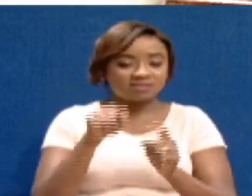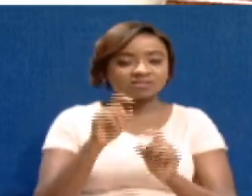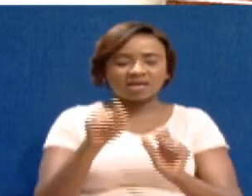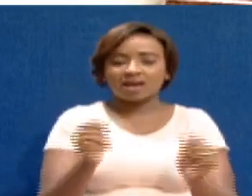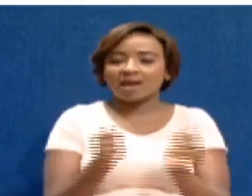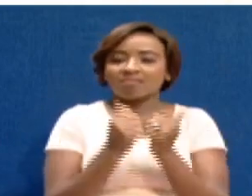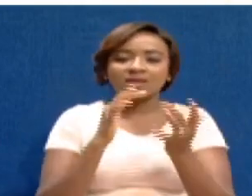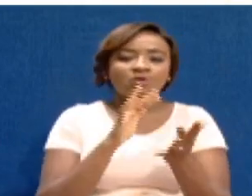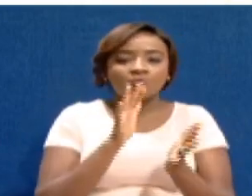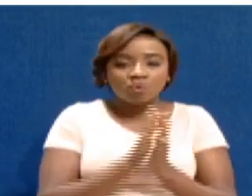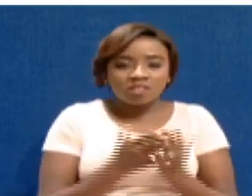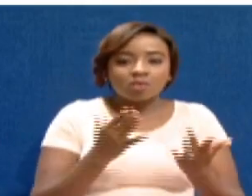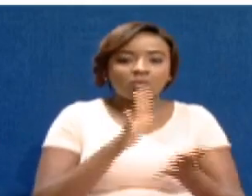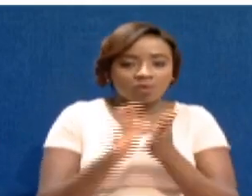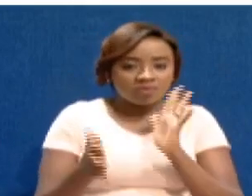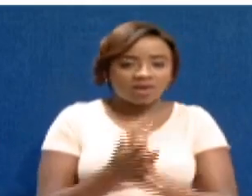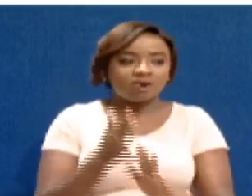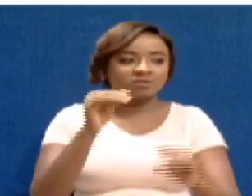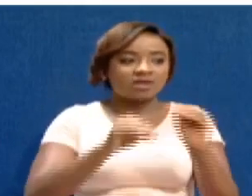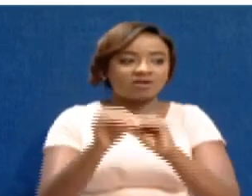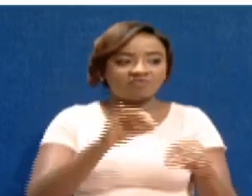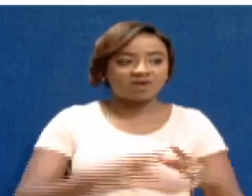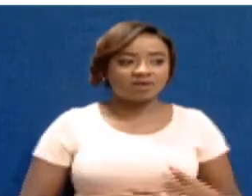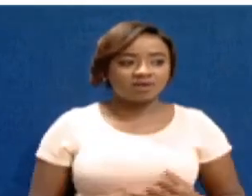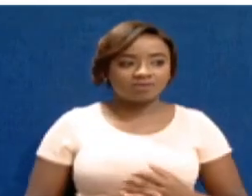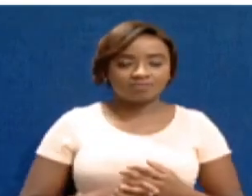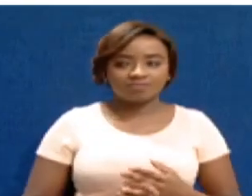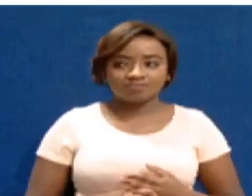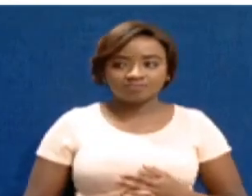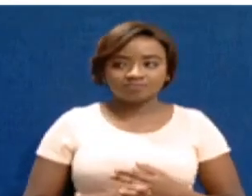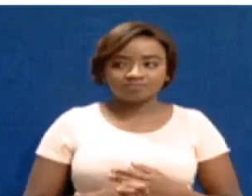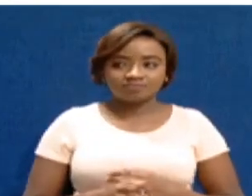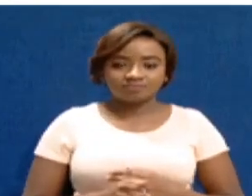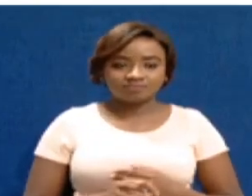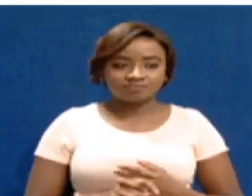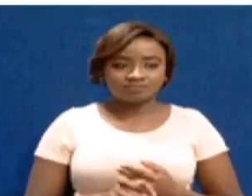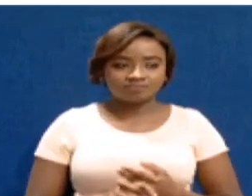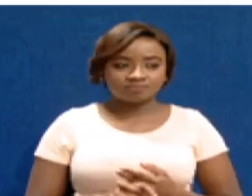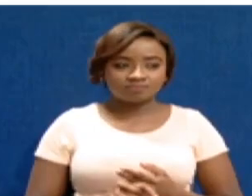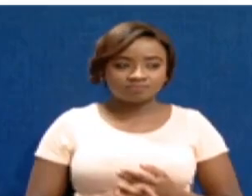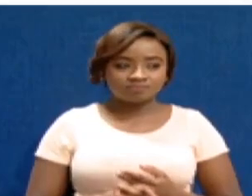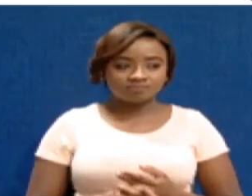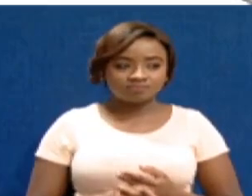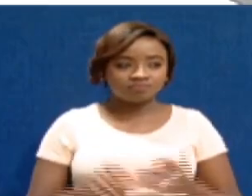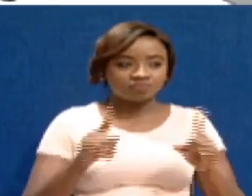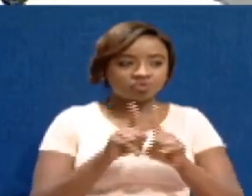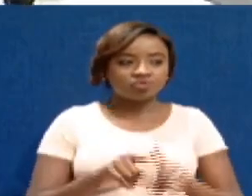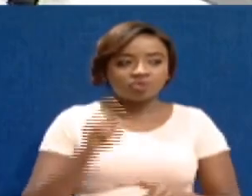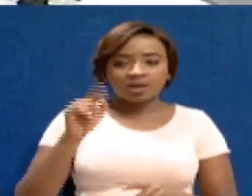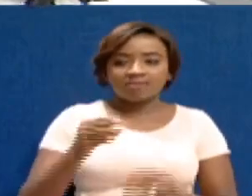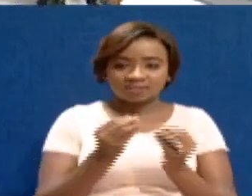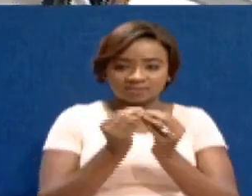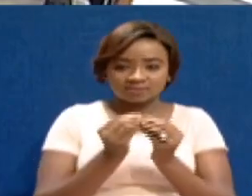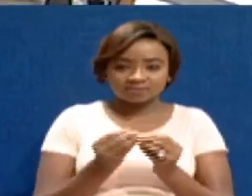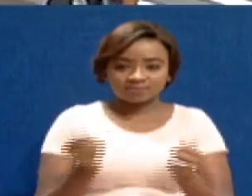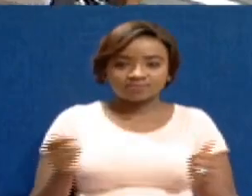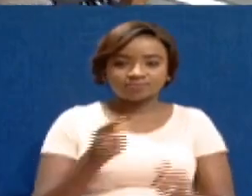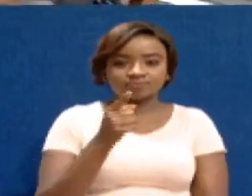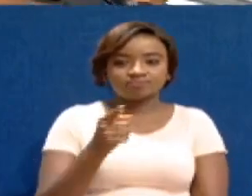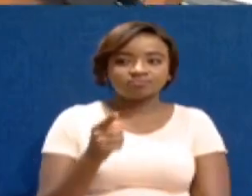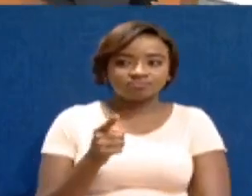Okay. Go ahead. You're waiting to jump in. I must address the issues that my dear friend Gladys has